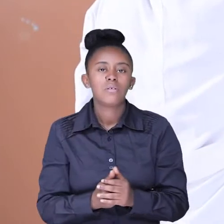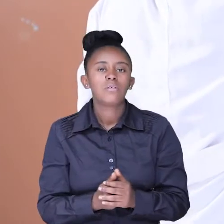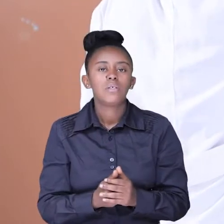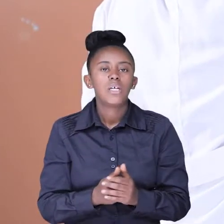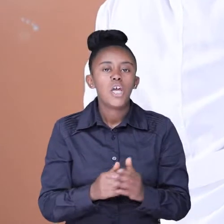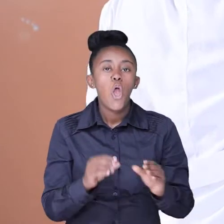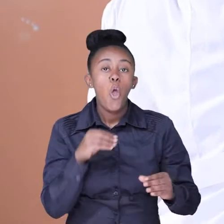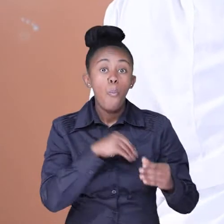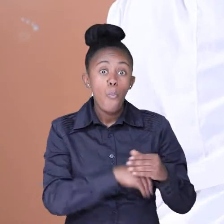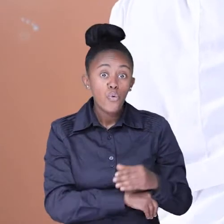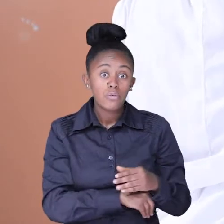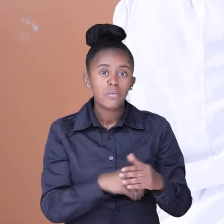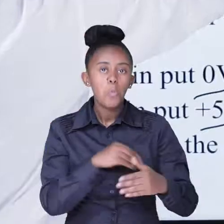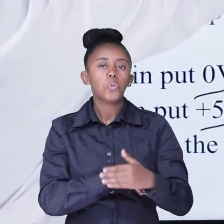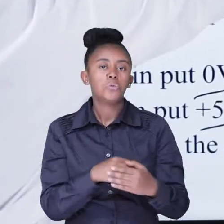input